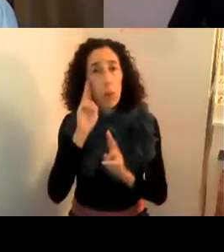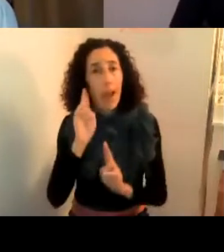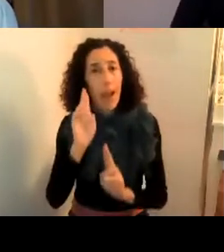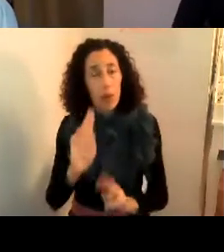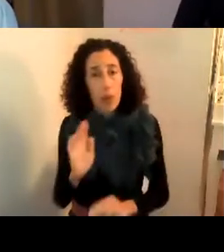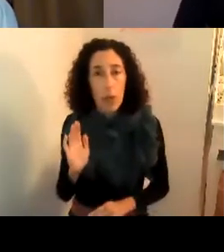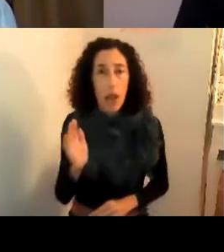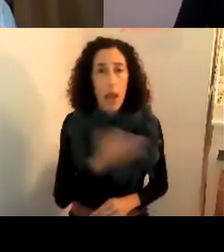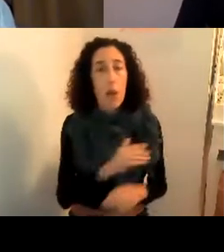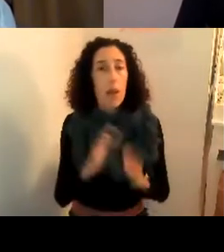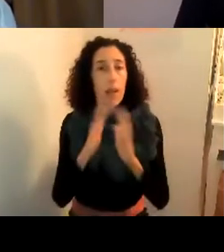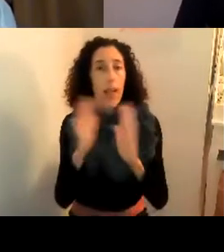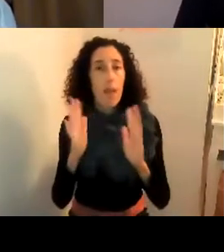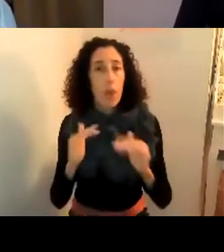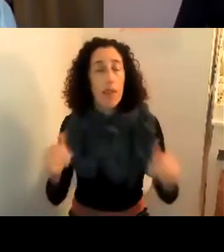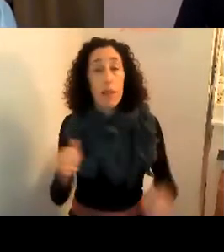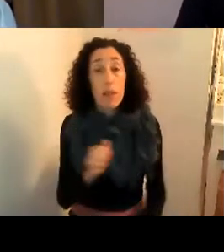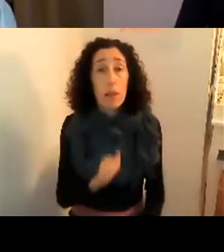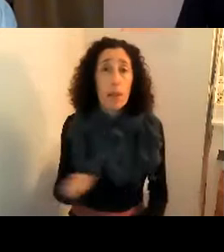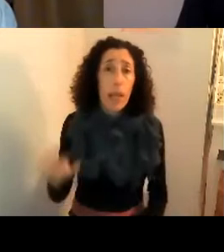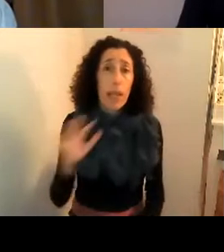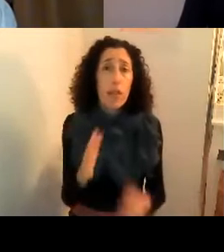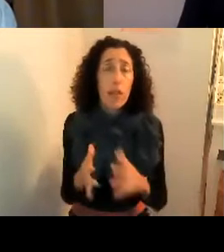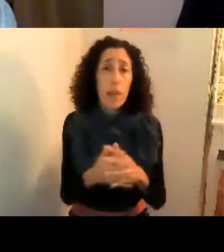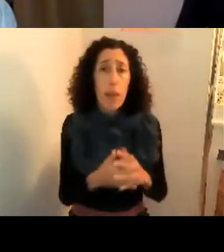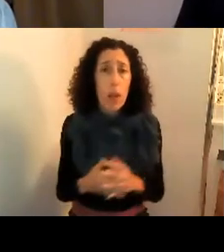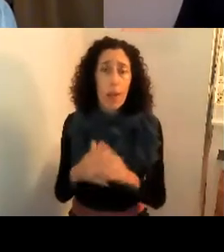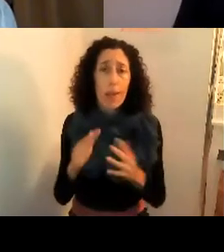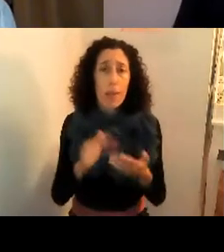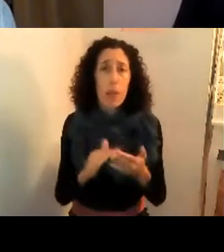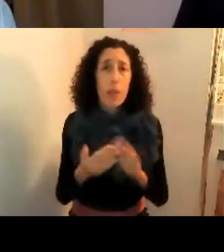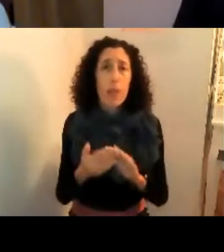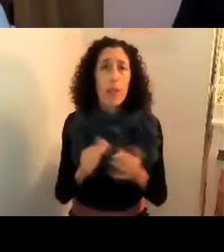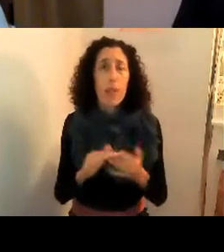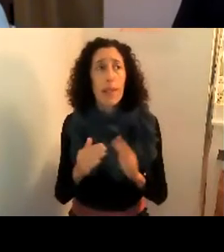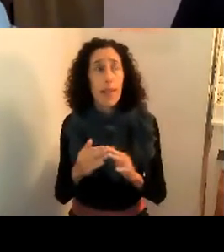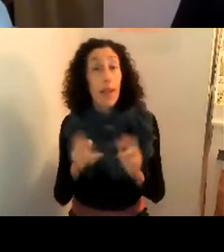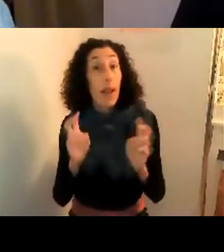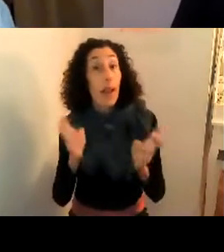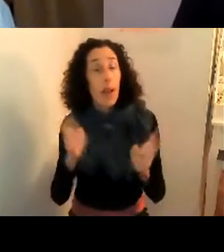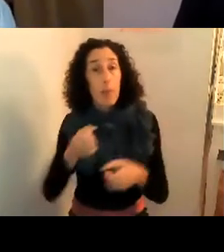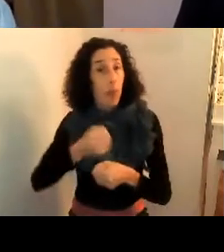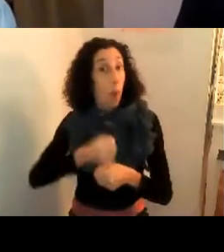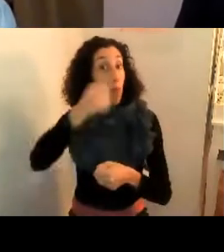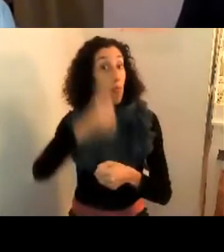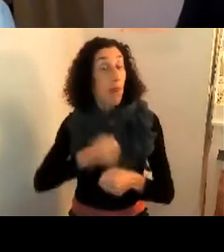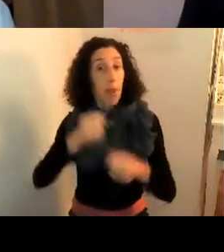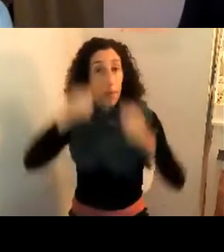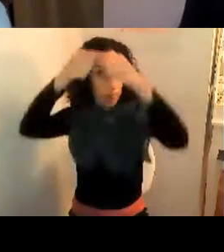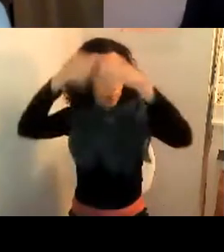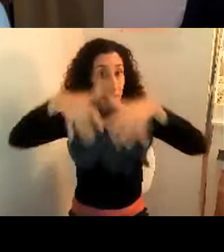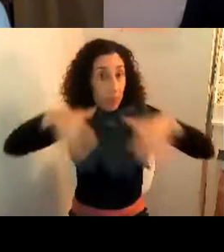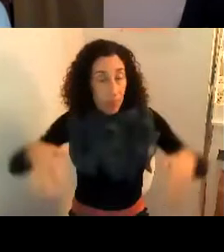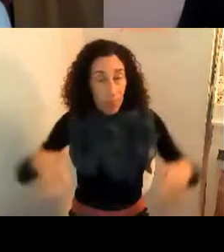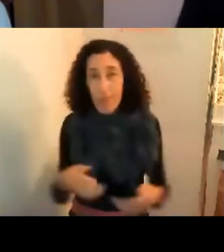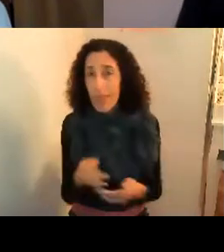community, for example, it's impossible for us to consider Asian American as an umbrella, right? We can't do that without